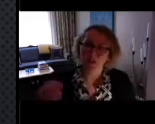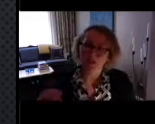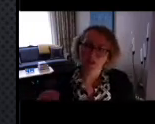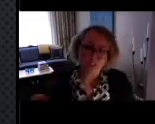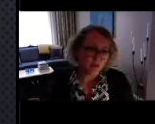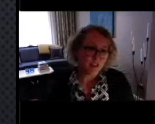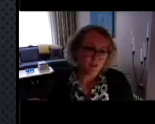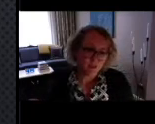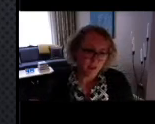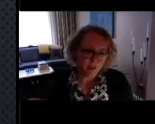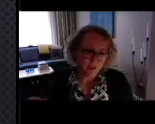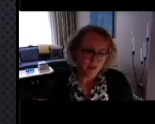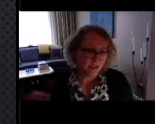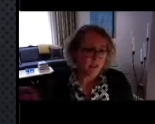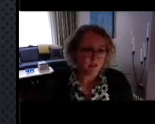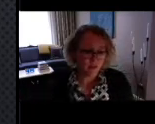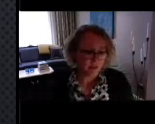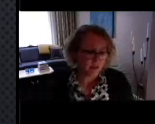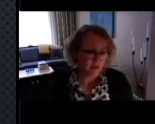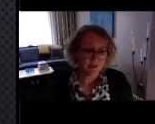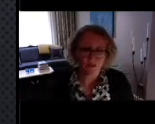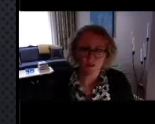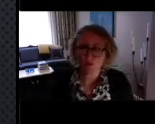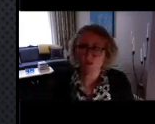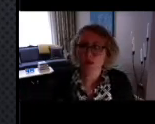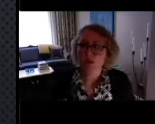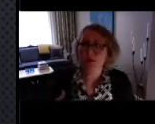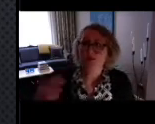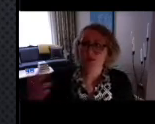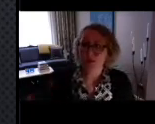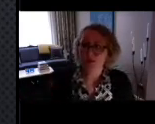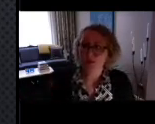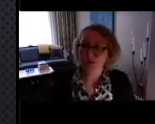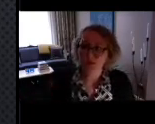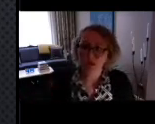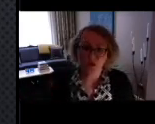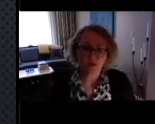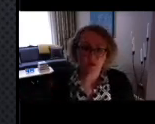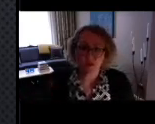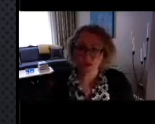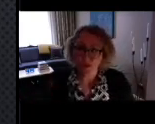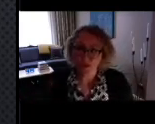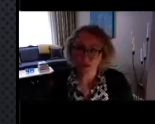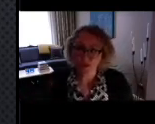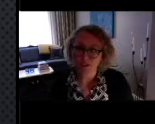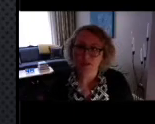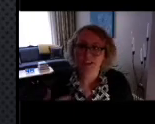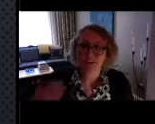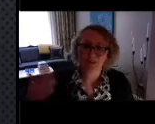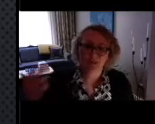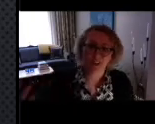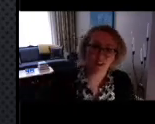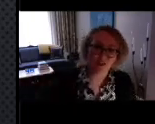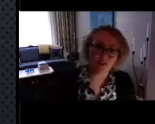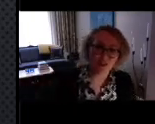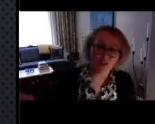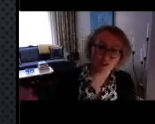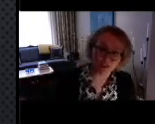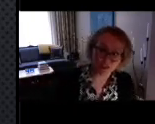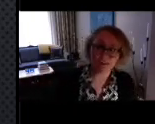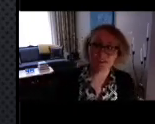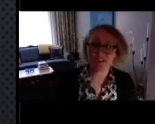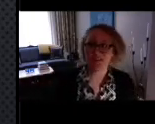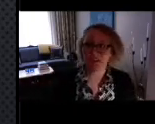at how this particular model is being exported around the globe, but for example, scholars in Australia are writing about how